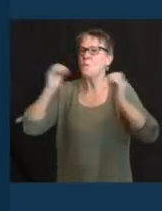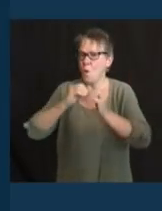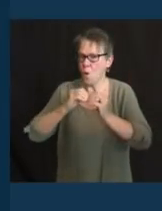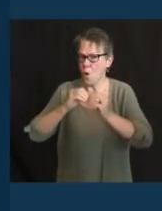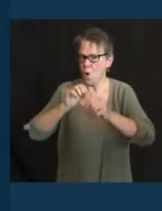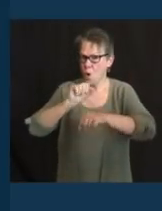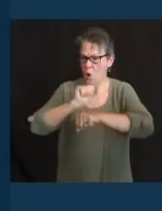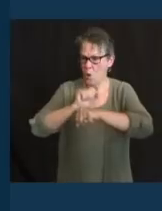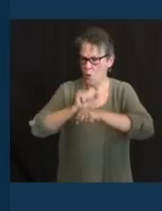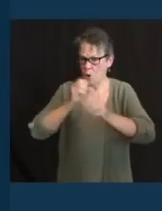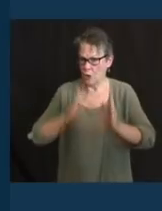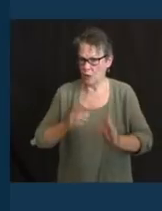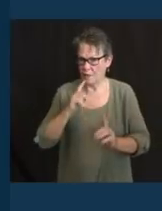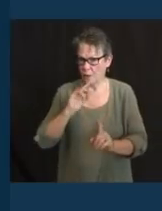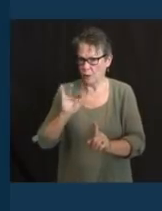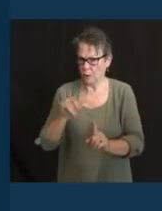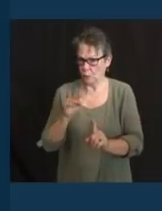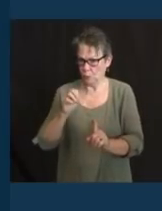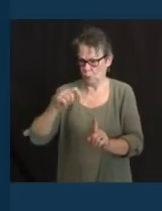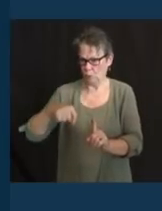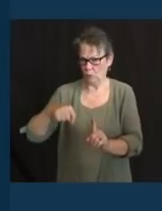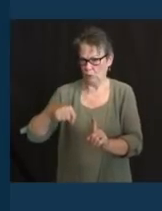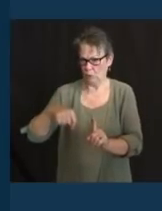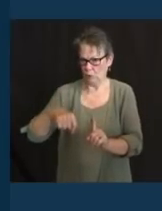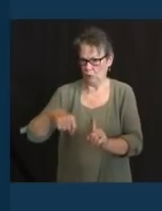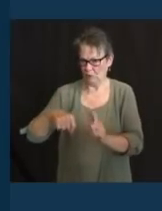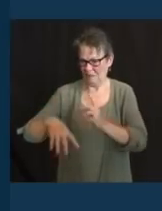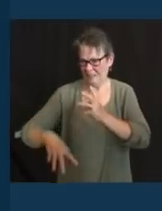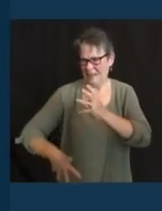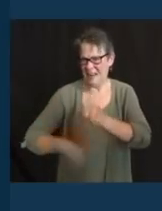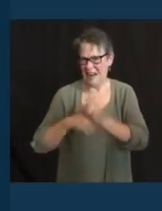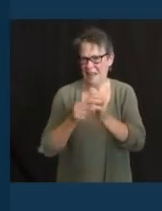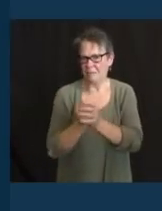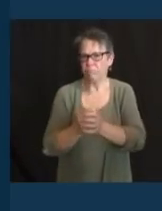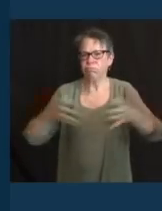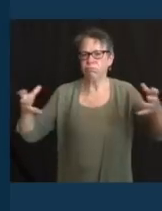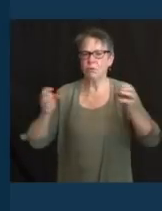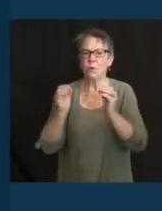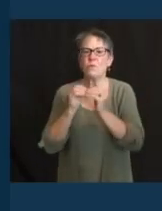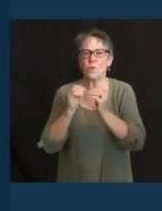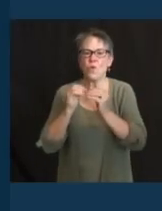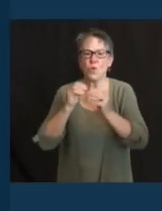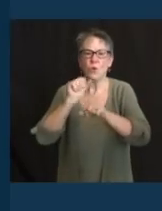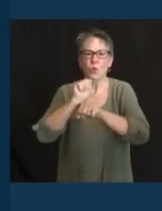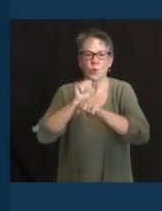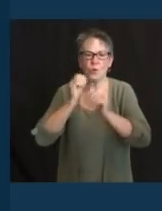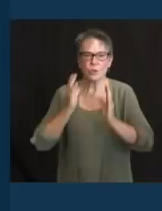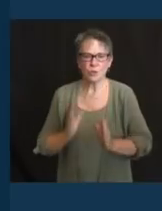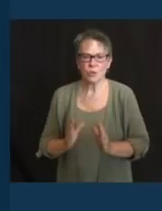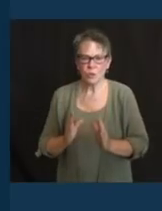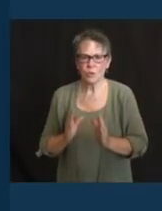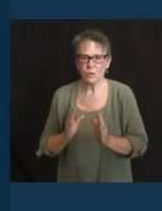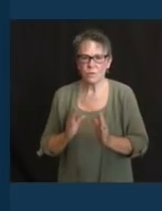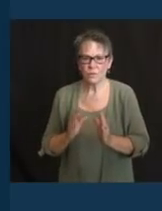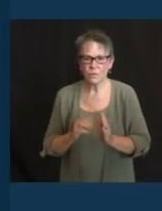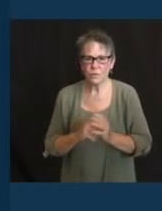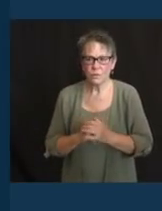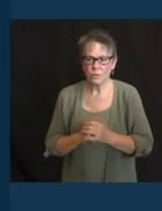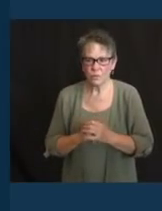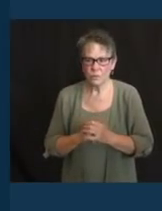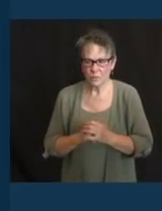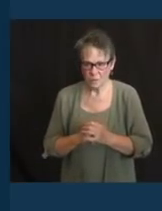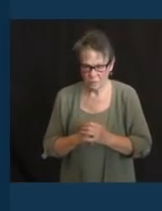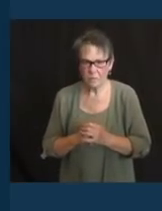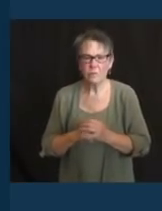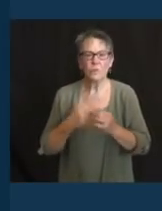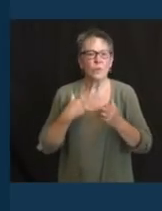the 900 in the local health departments who are already on the job. We are already preparing for